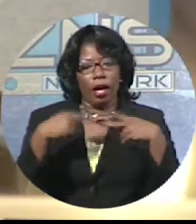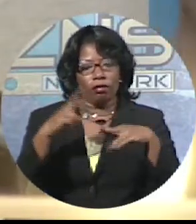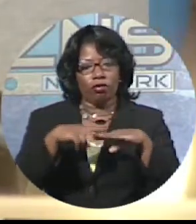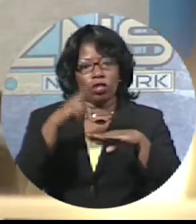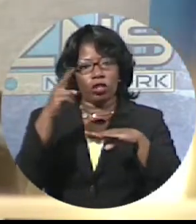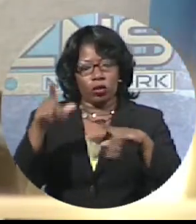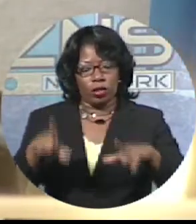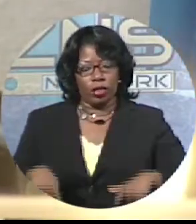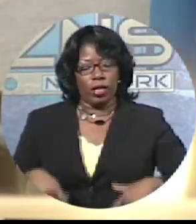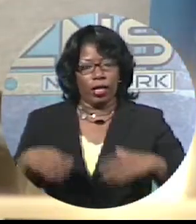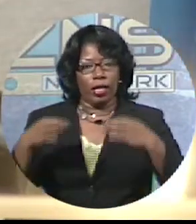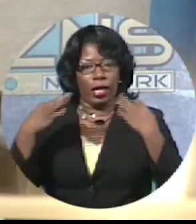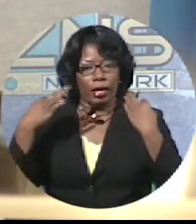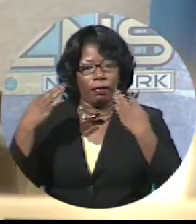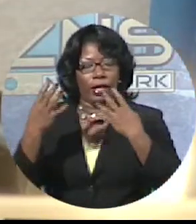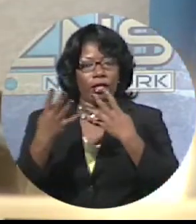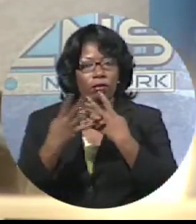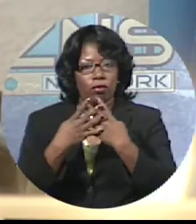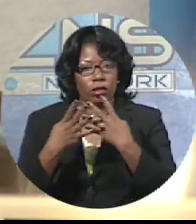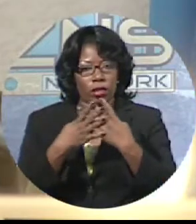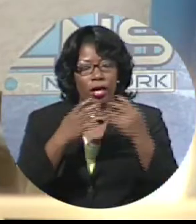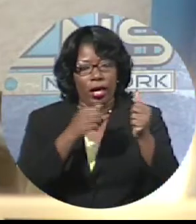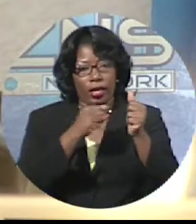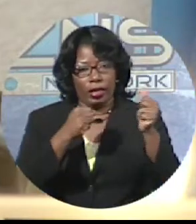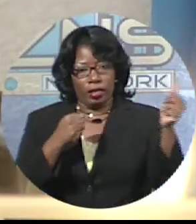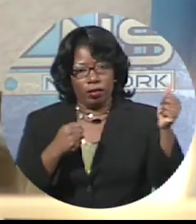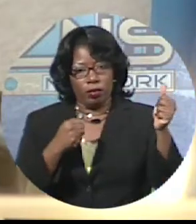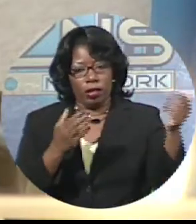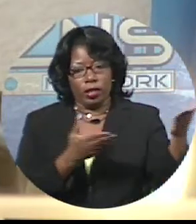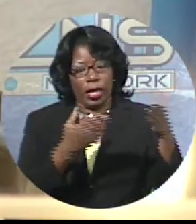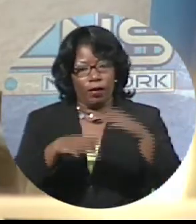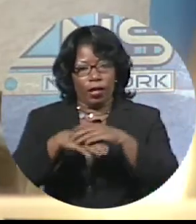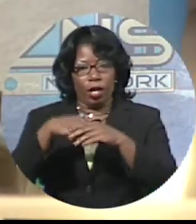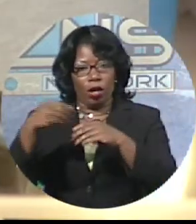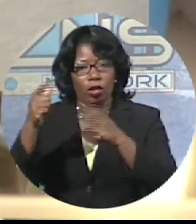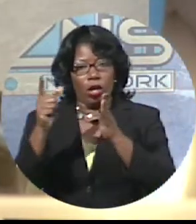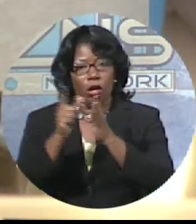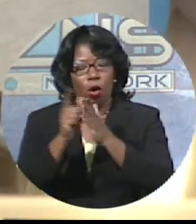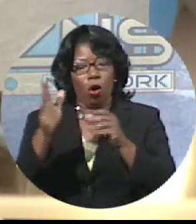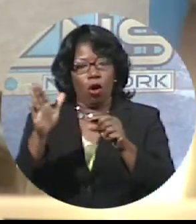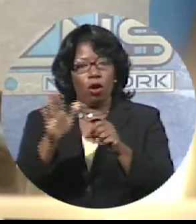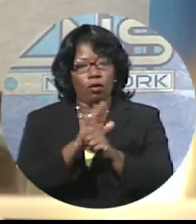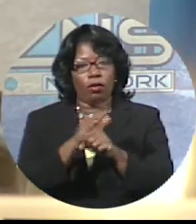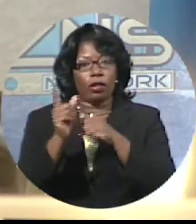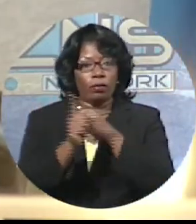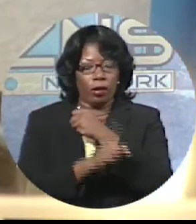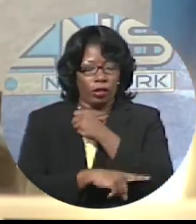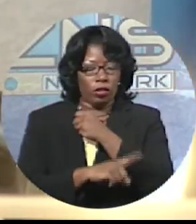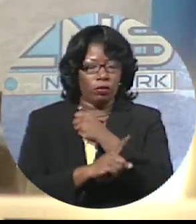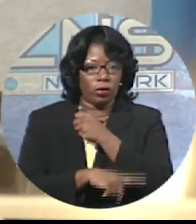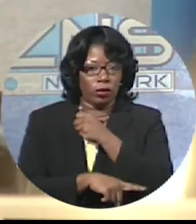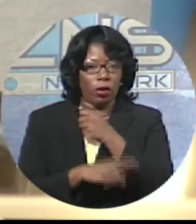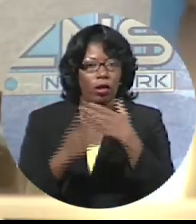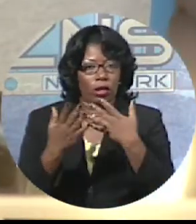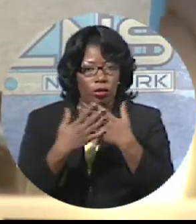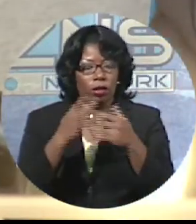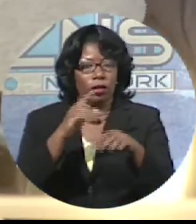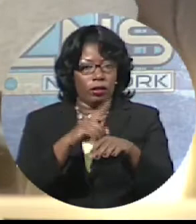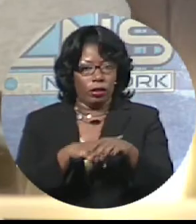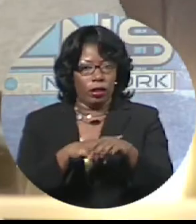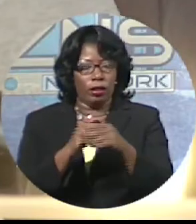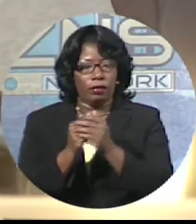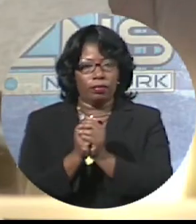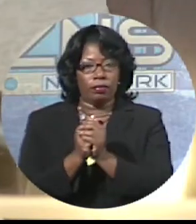due to the inordinate and excessive delay in carrying out a lawful sentence. Regrettably, there is no